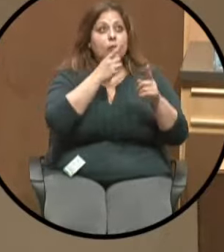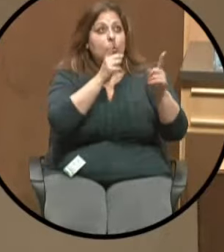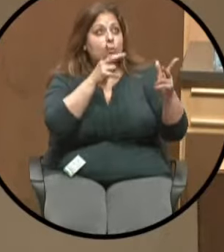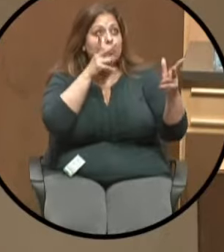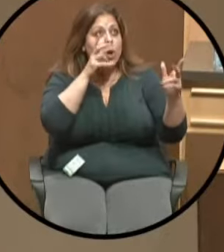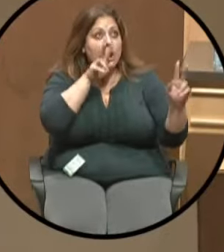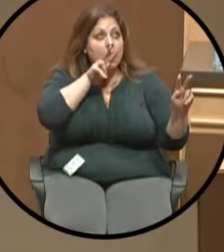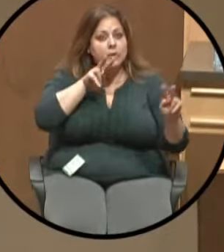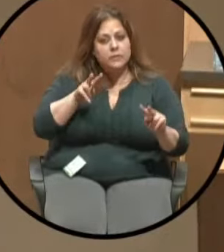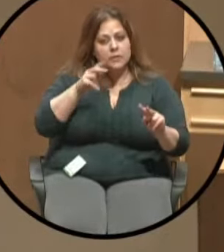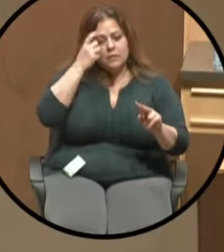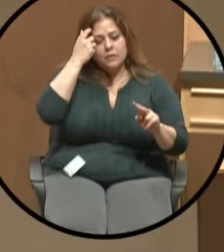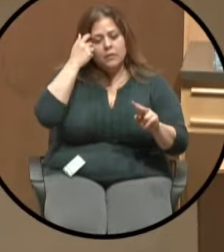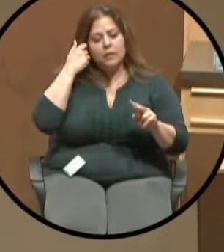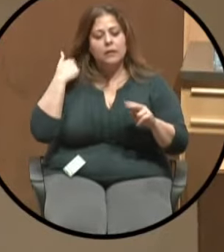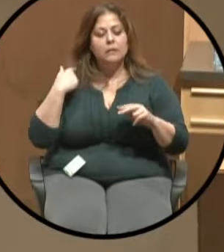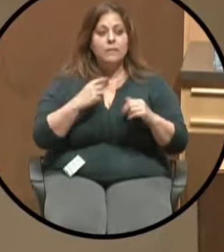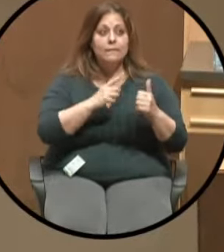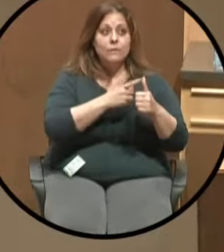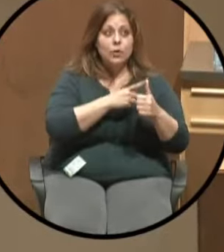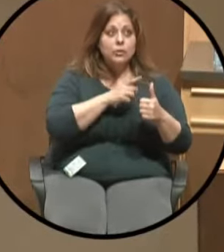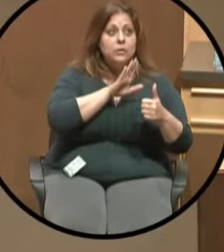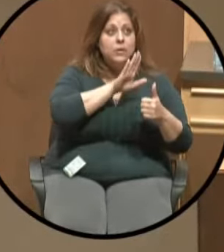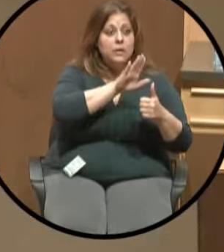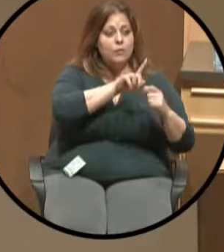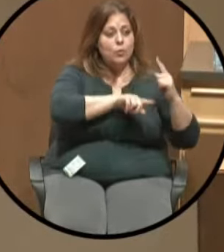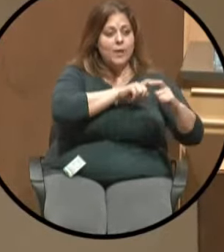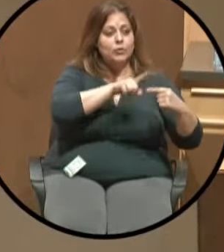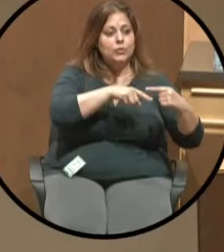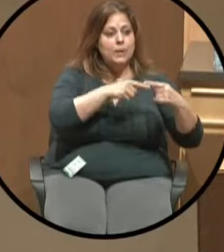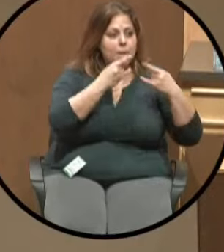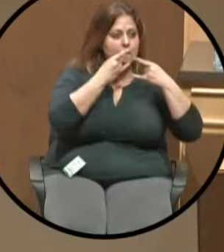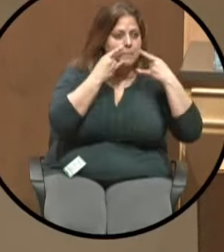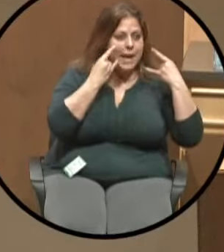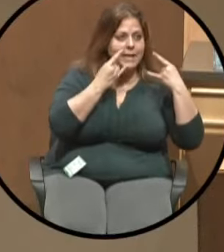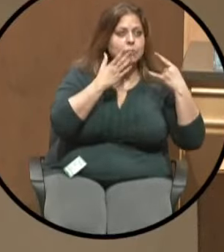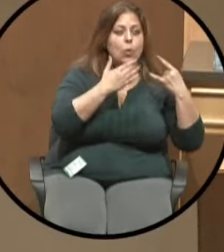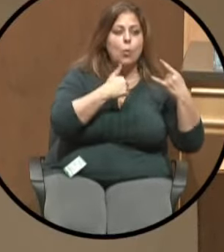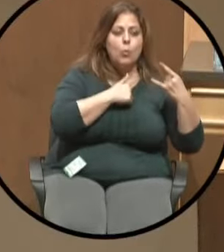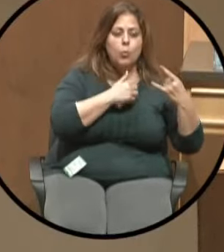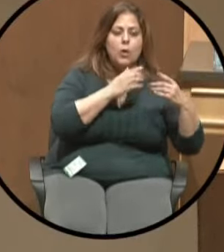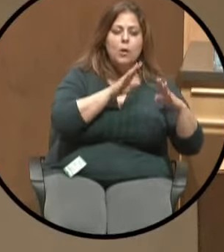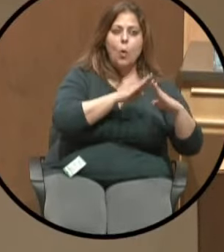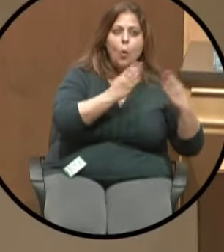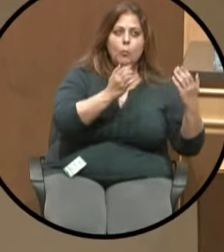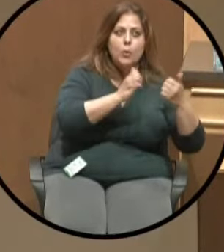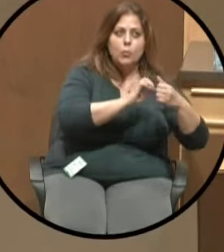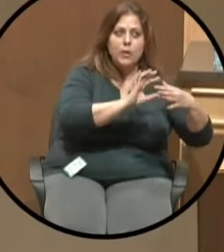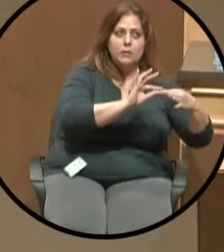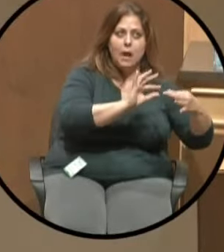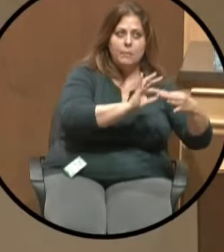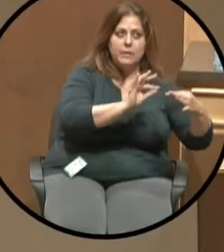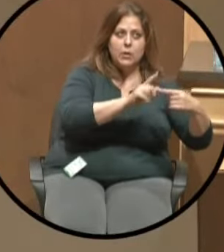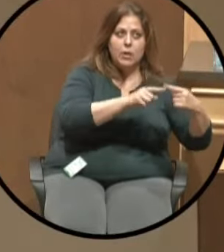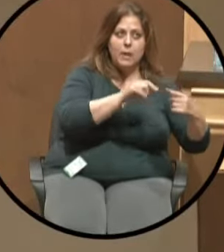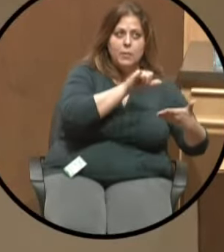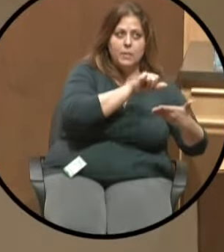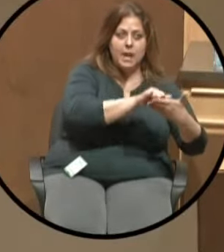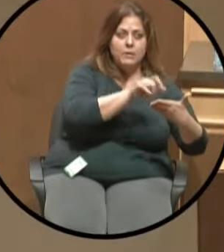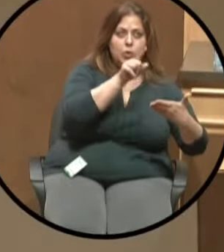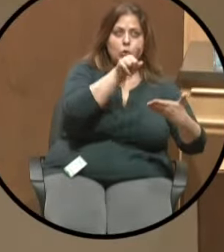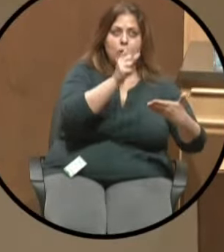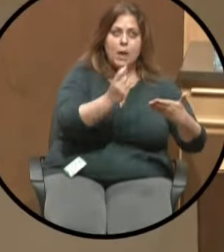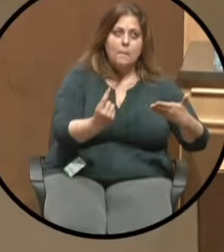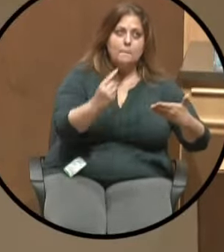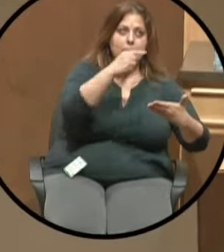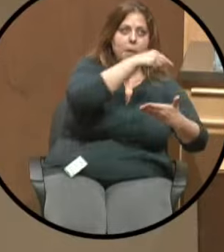in. Number one, if you had questions around masks, there was commentary at the very beginning. This will be on our website. You'll be able to go back and